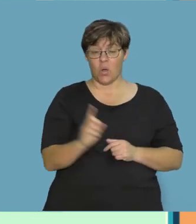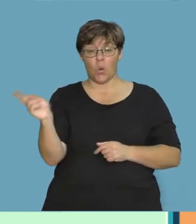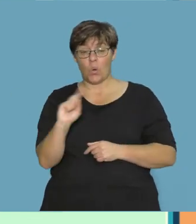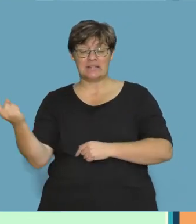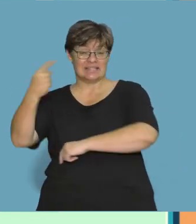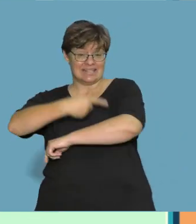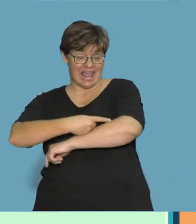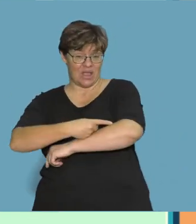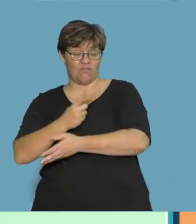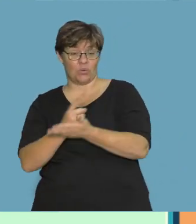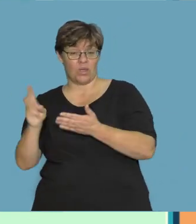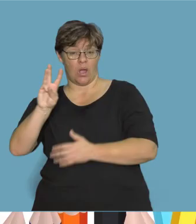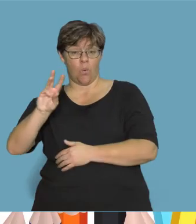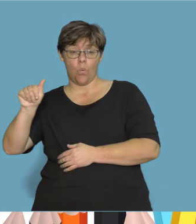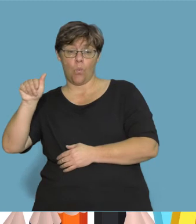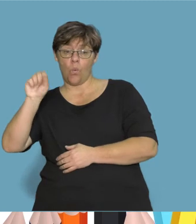it?